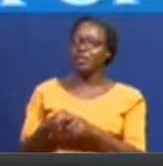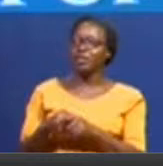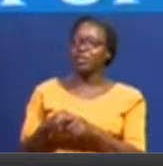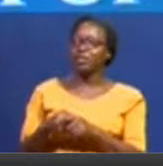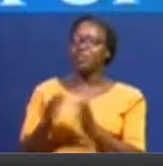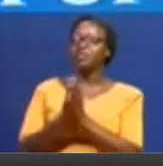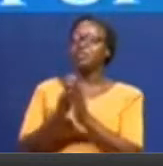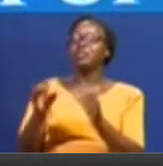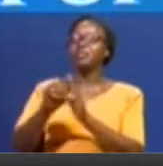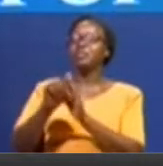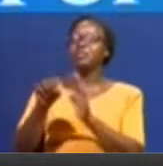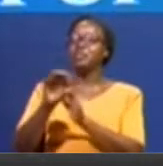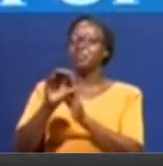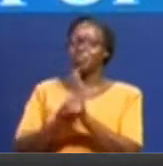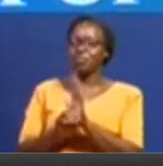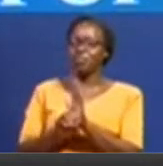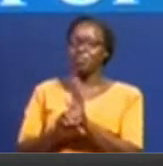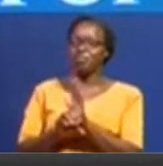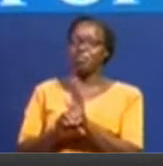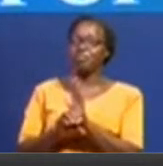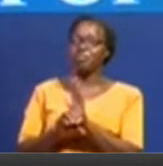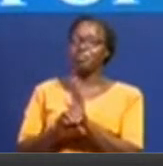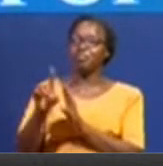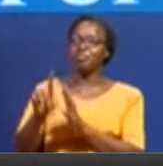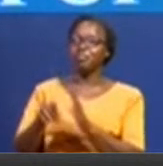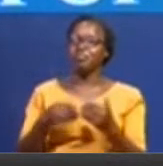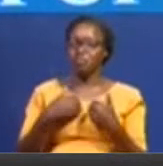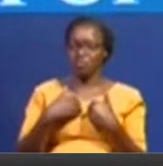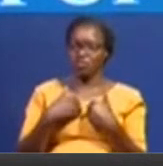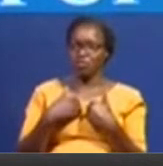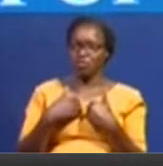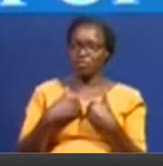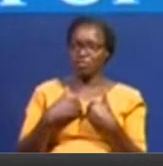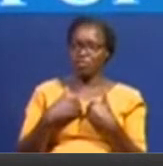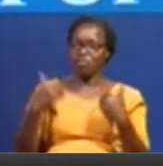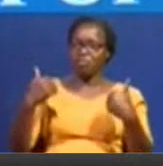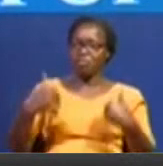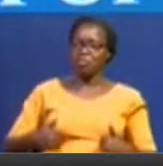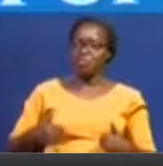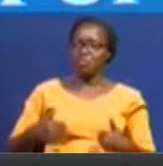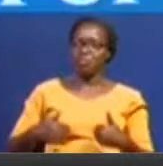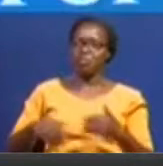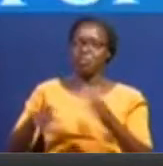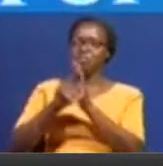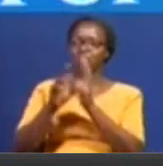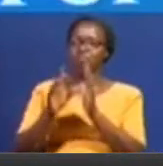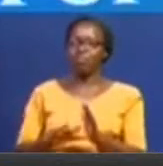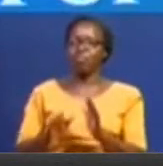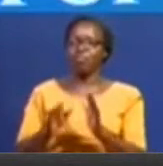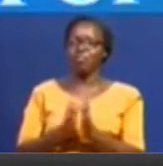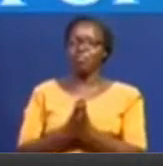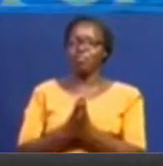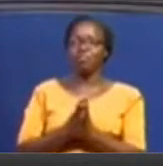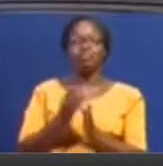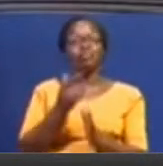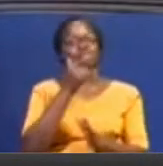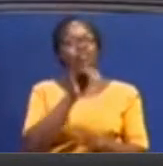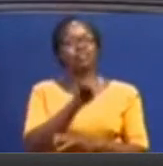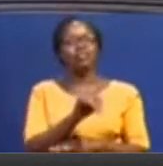of the Constitution thought it was best to have the person as a lawyer. If I say